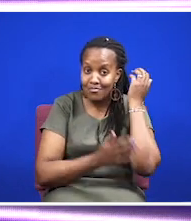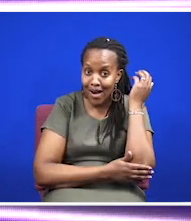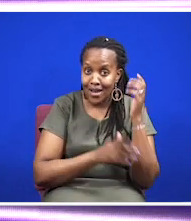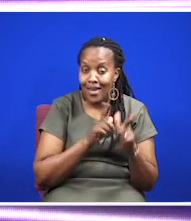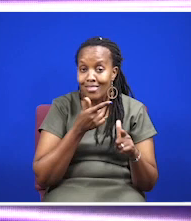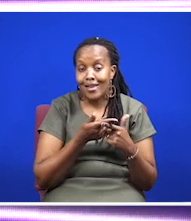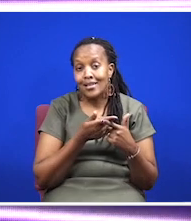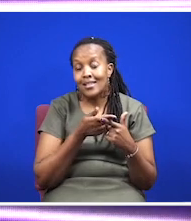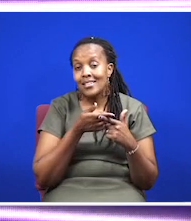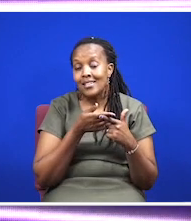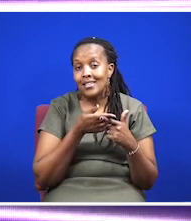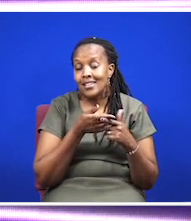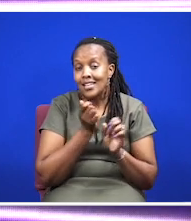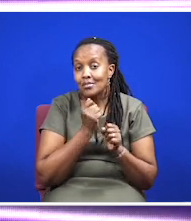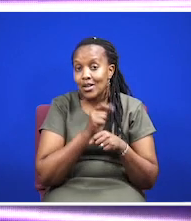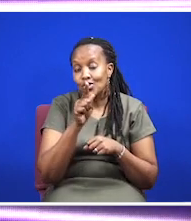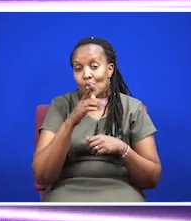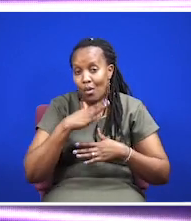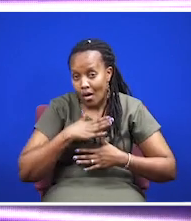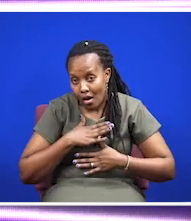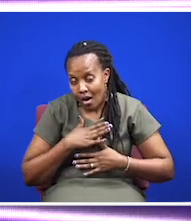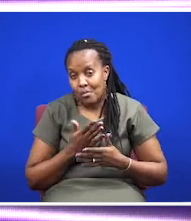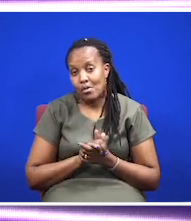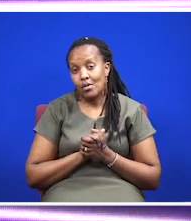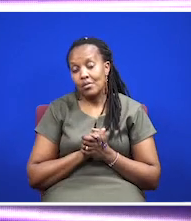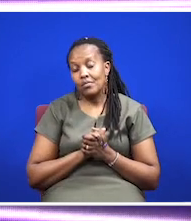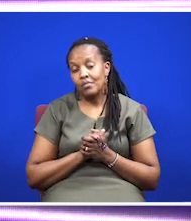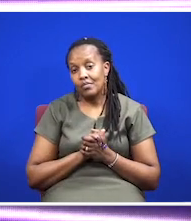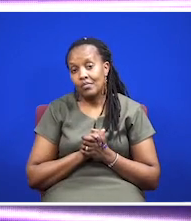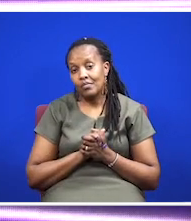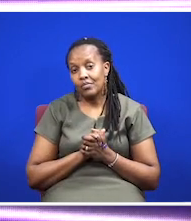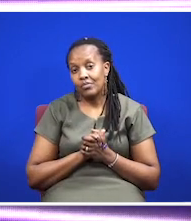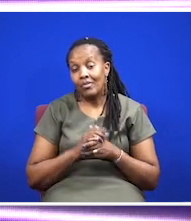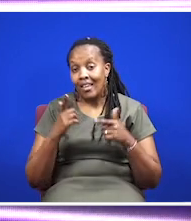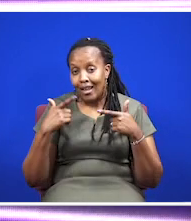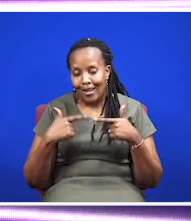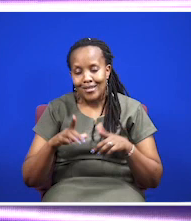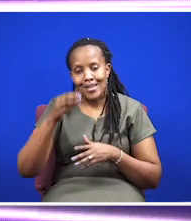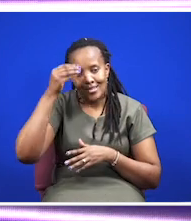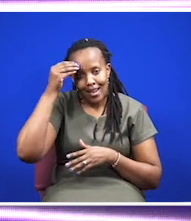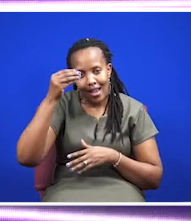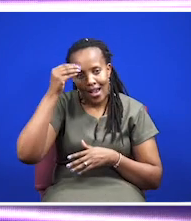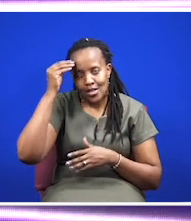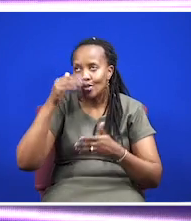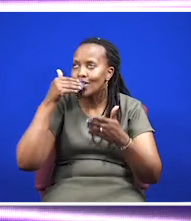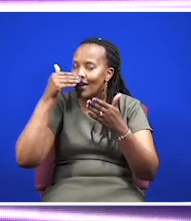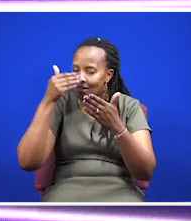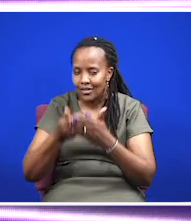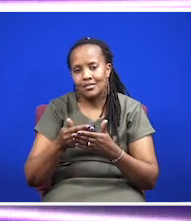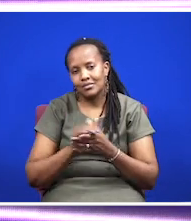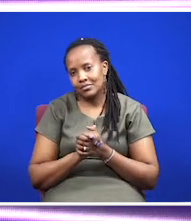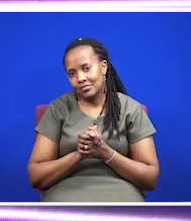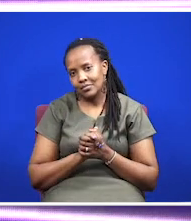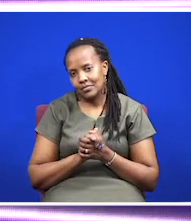world, and the hope of our eternal country. Let us learn to give thanks. You see,